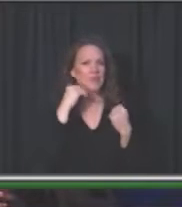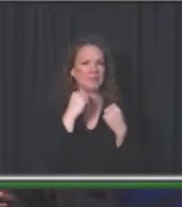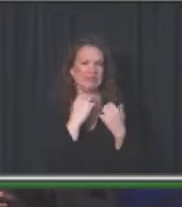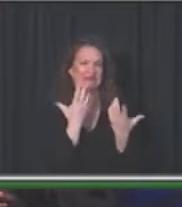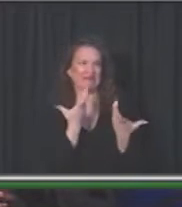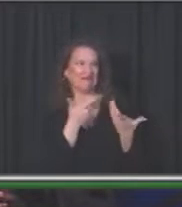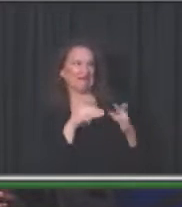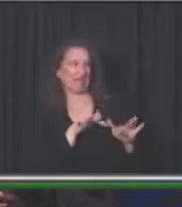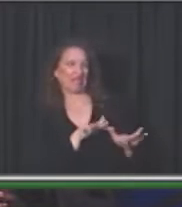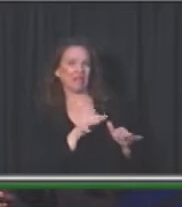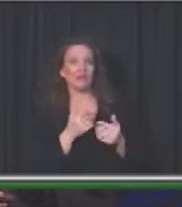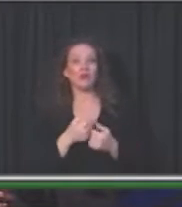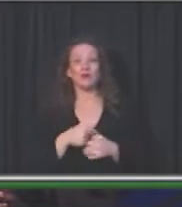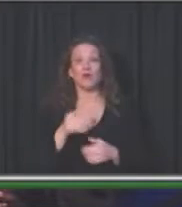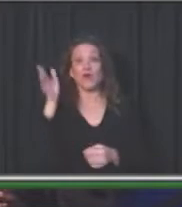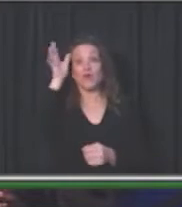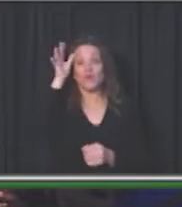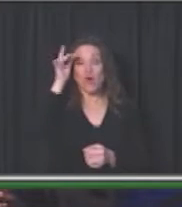who was a drug addict